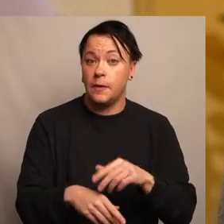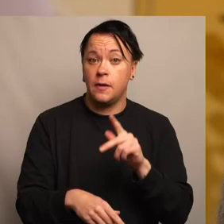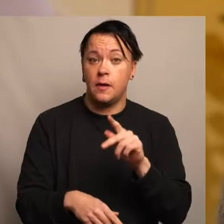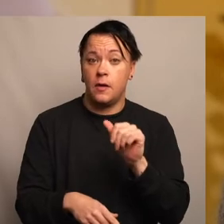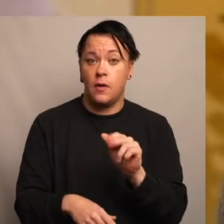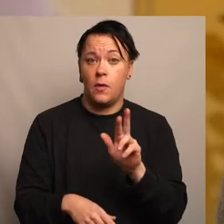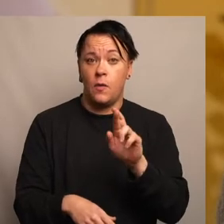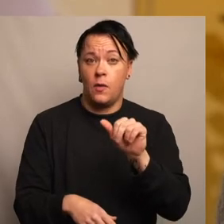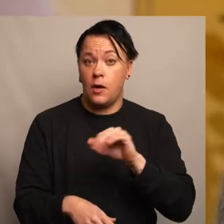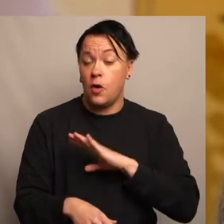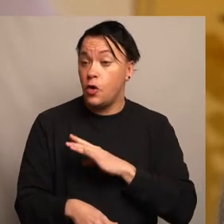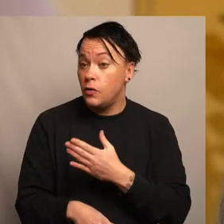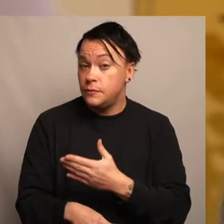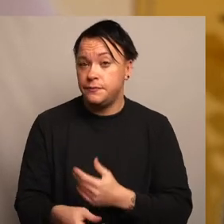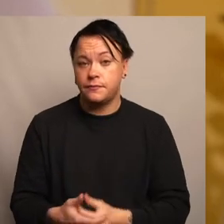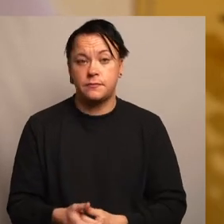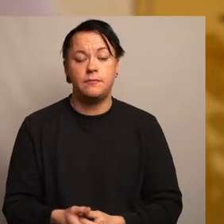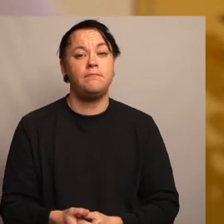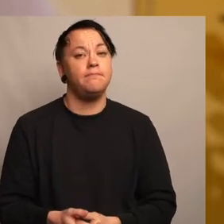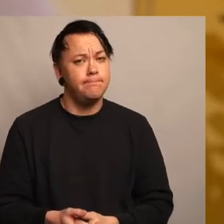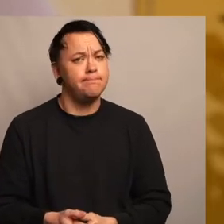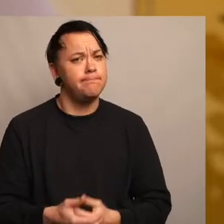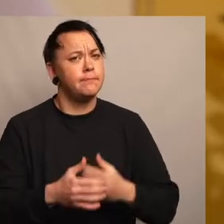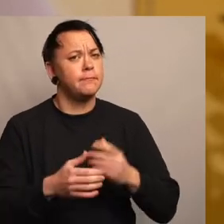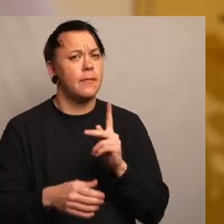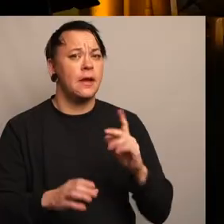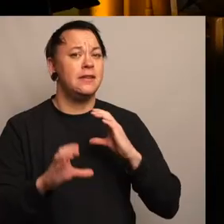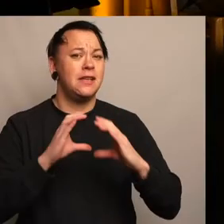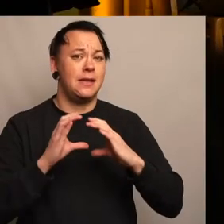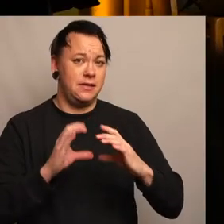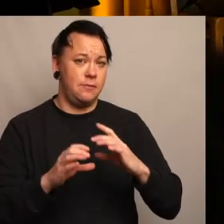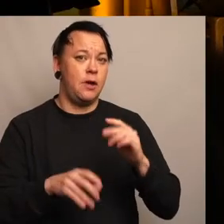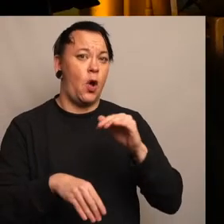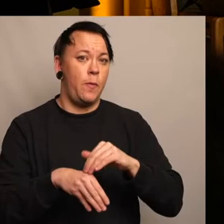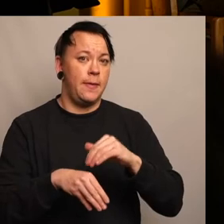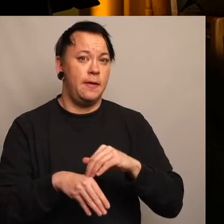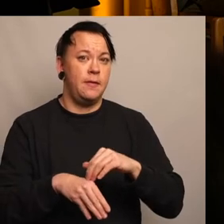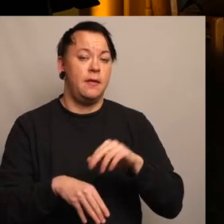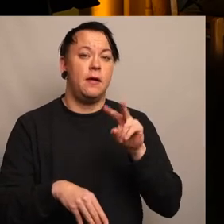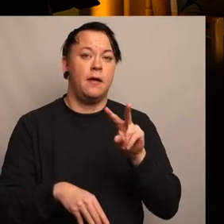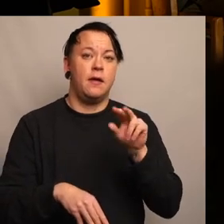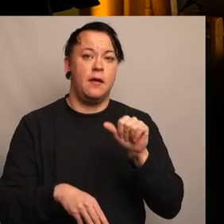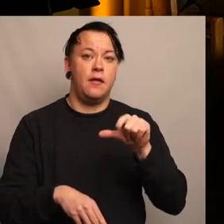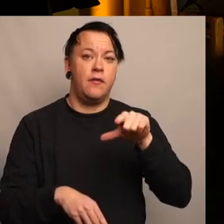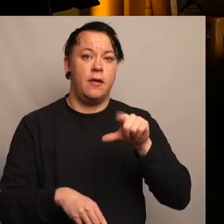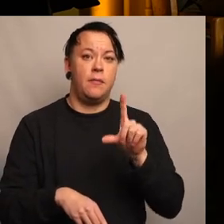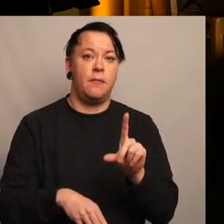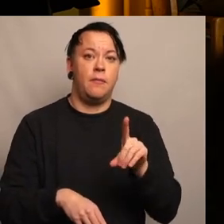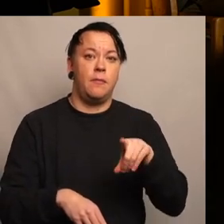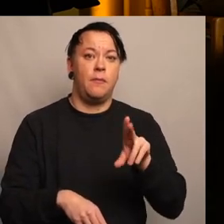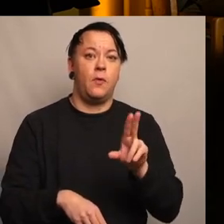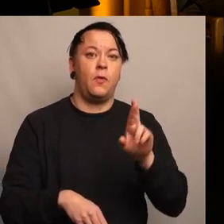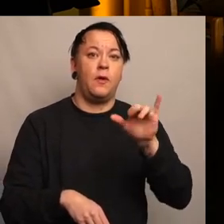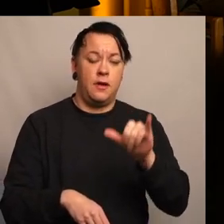Yes, there is a comment in the chat. from Valpuri, that Thomas's story about the